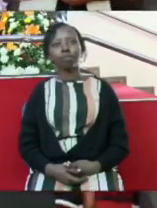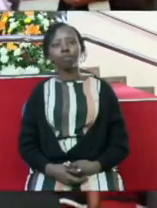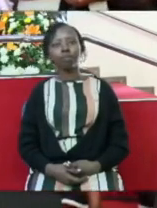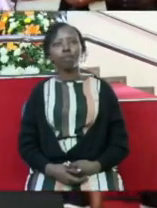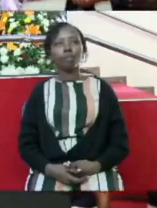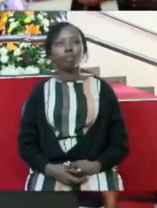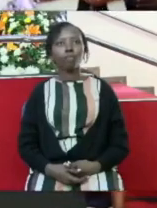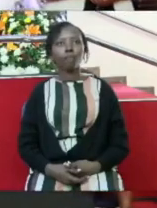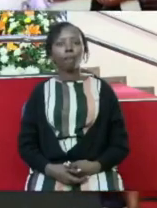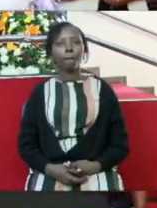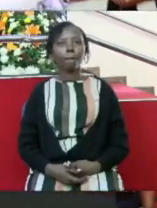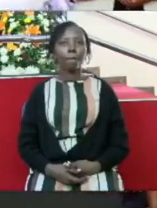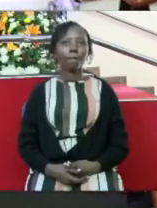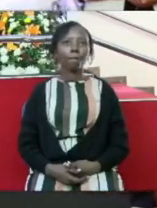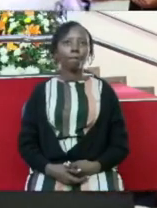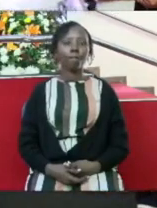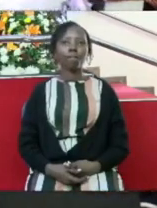nipungue